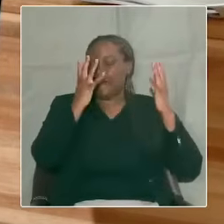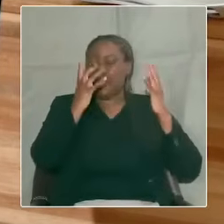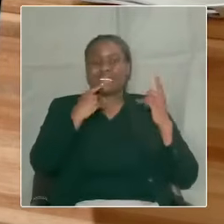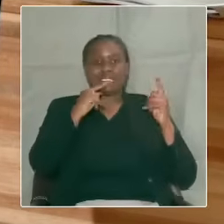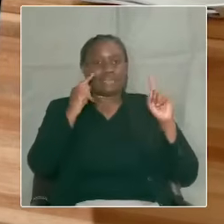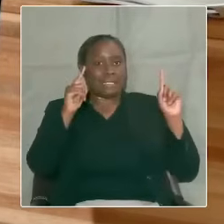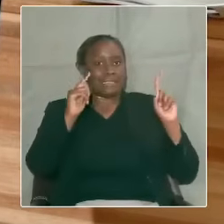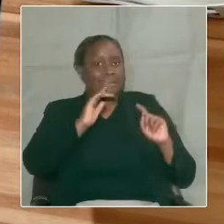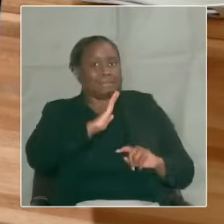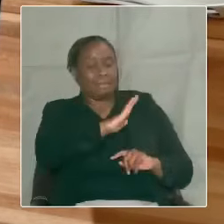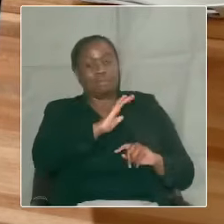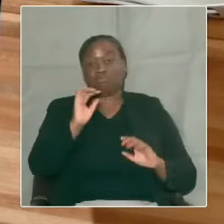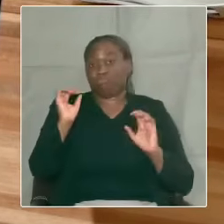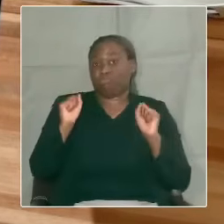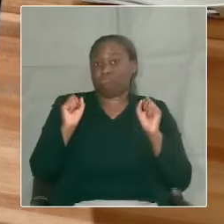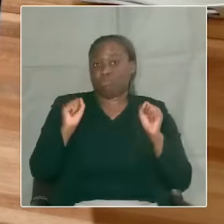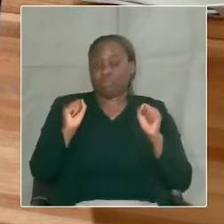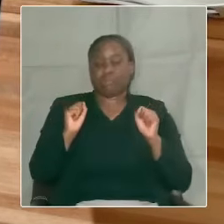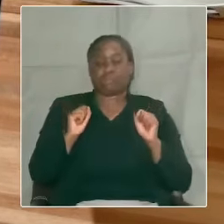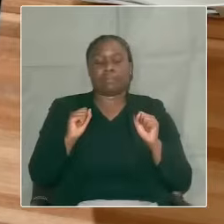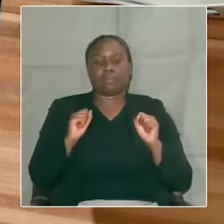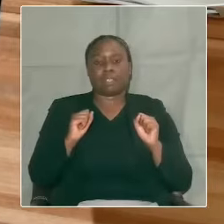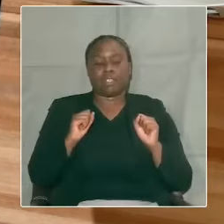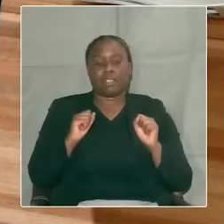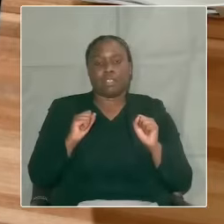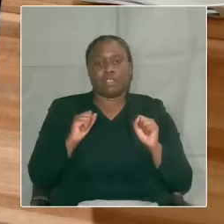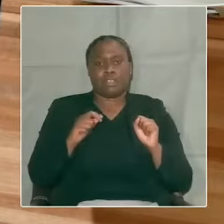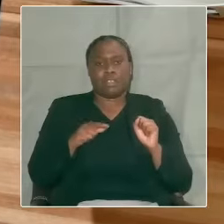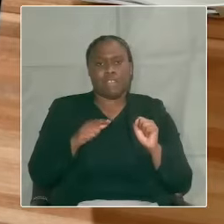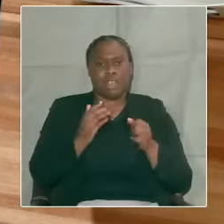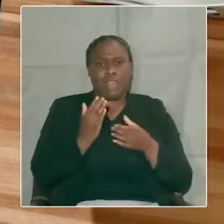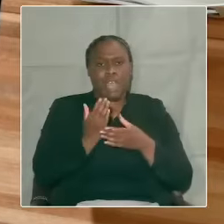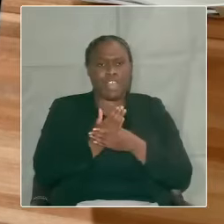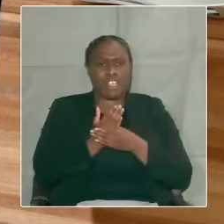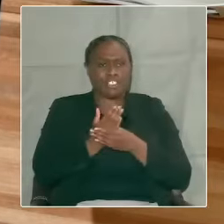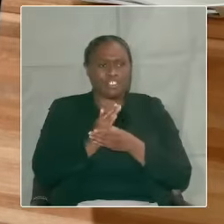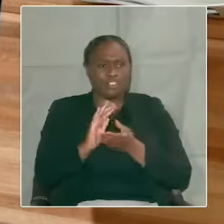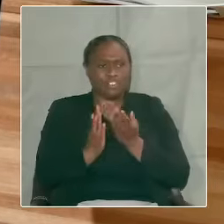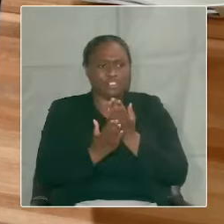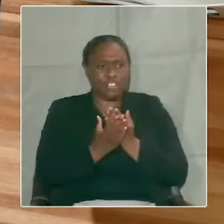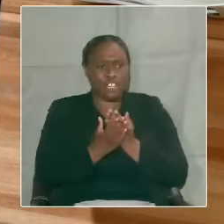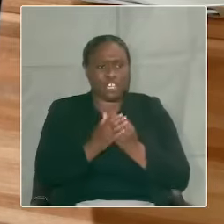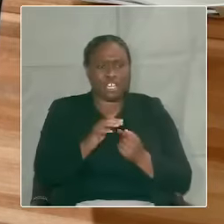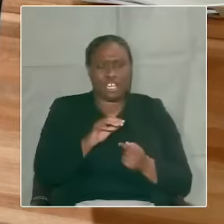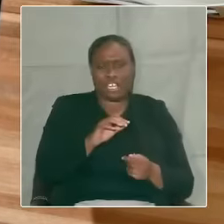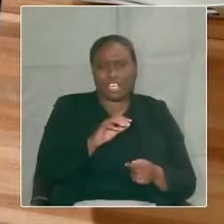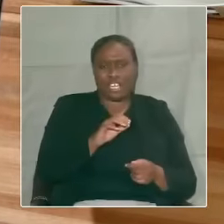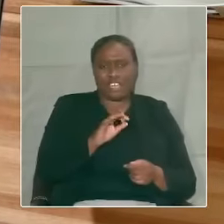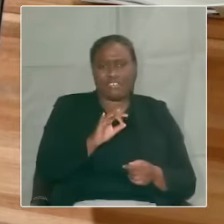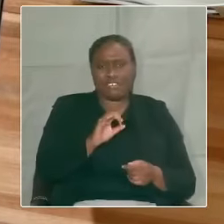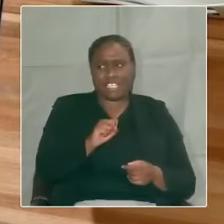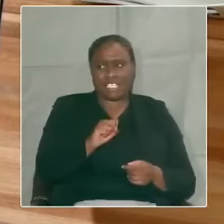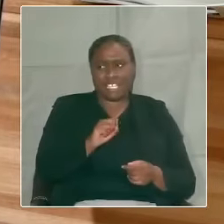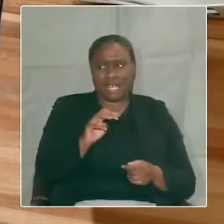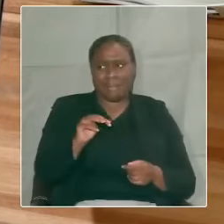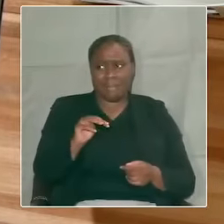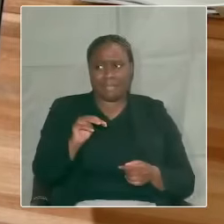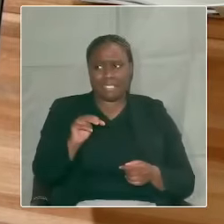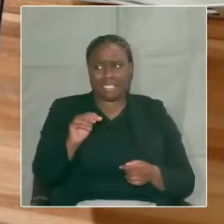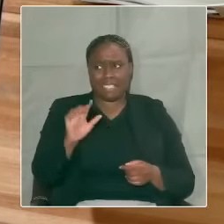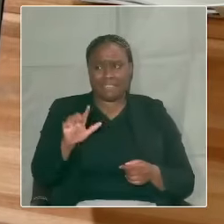successes. And you refer to Annexure SFM 7. And if I can ask you to turn to